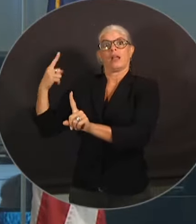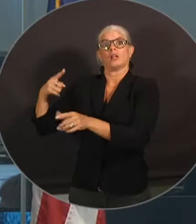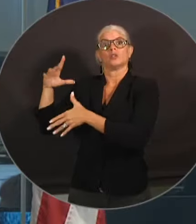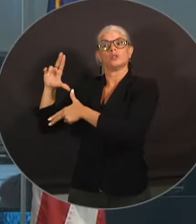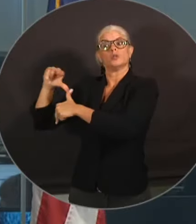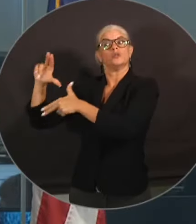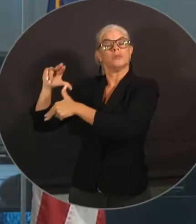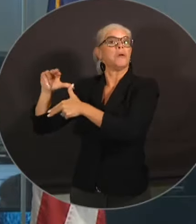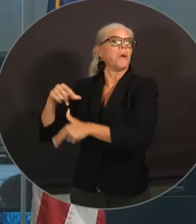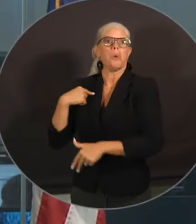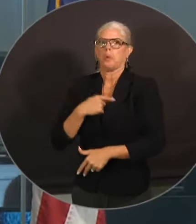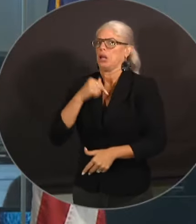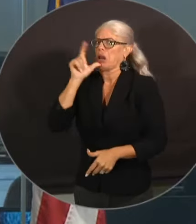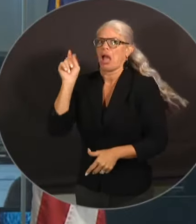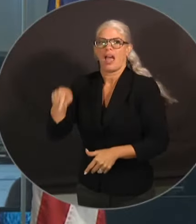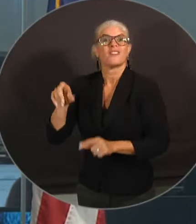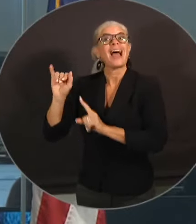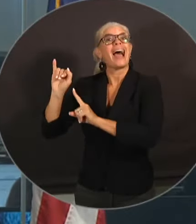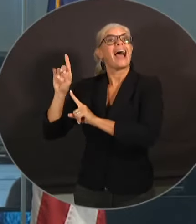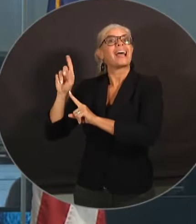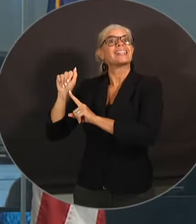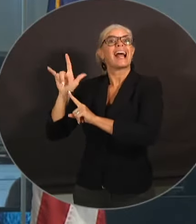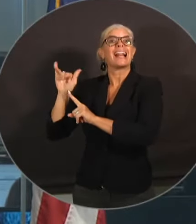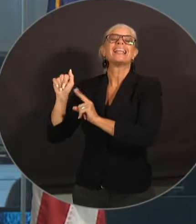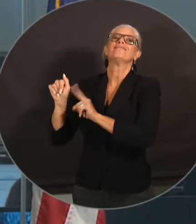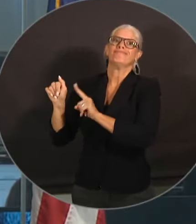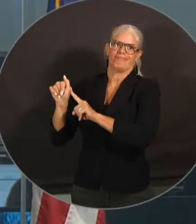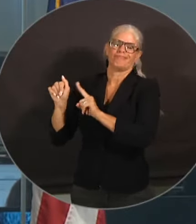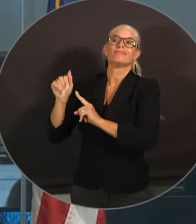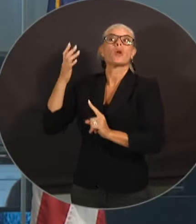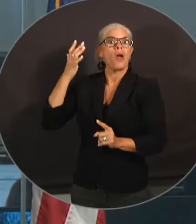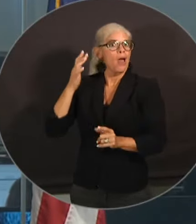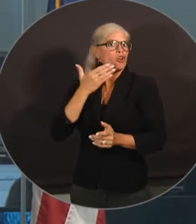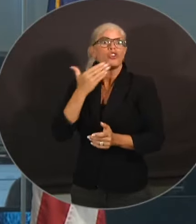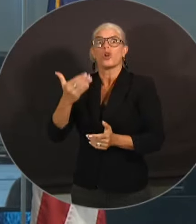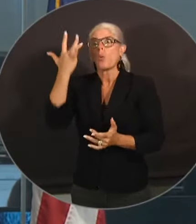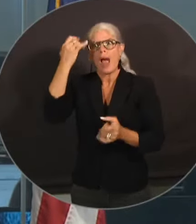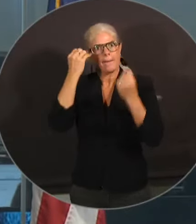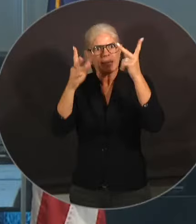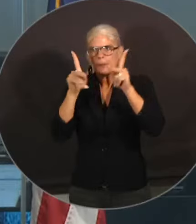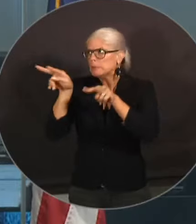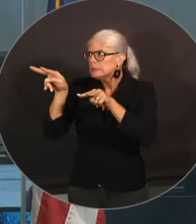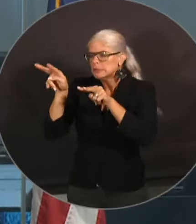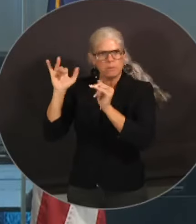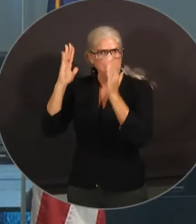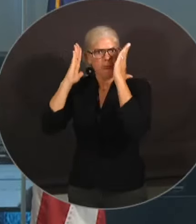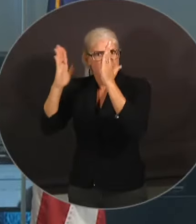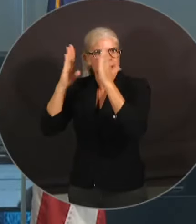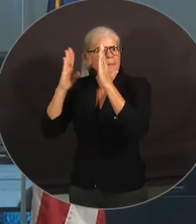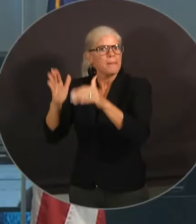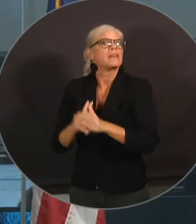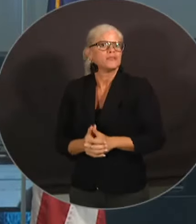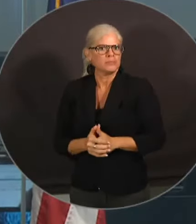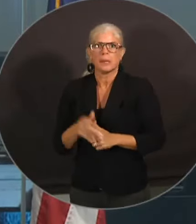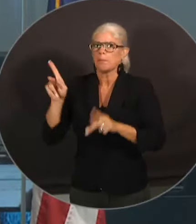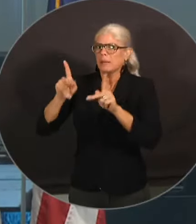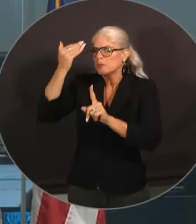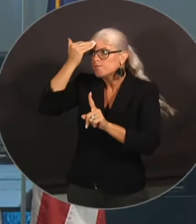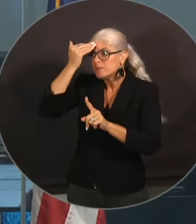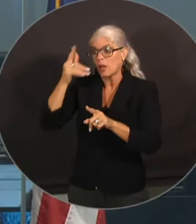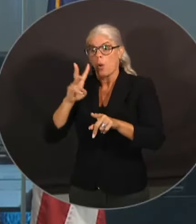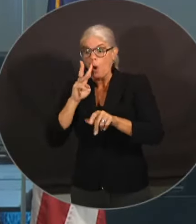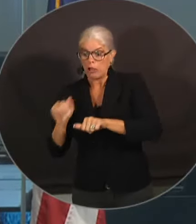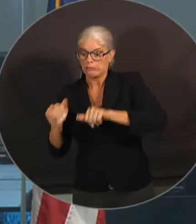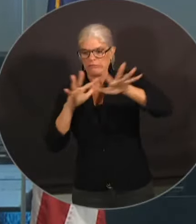like Idalia, as much, because I think a lot of people heeded the warnings and were able to run away from the areas that had the big surge. We'll see